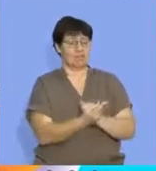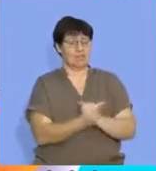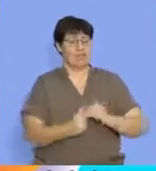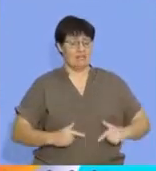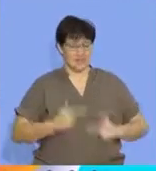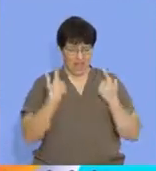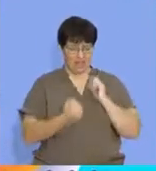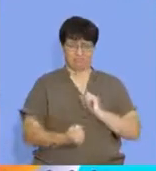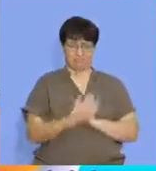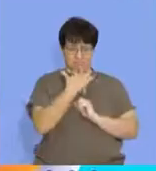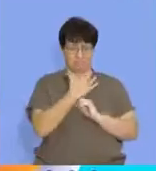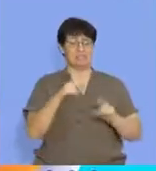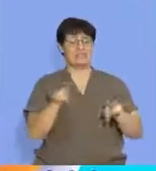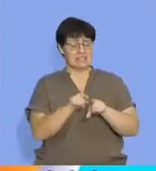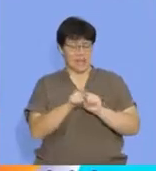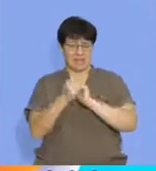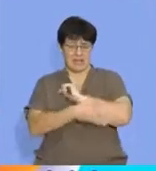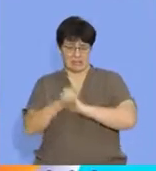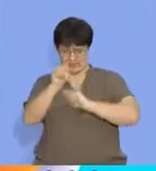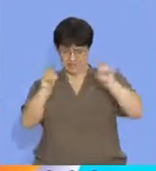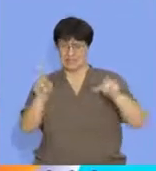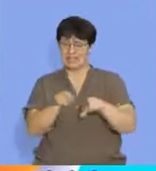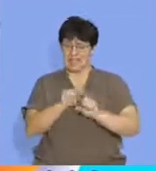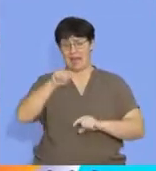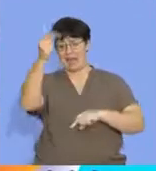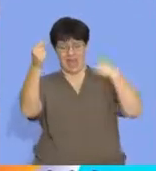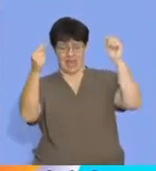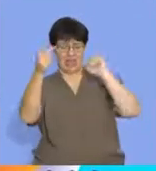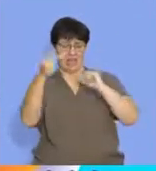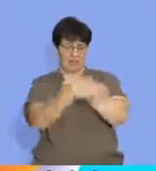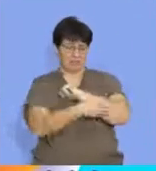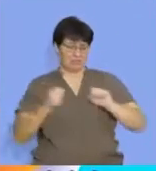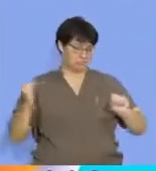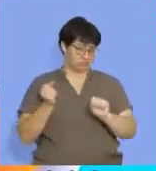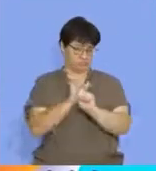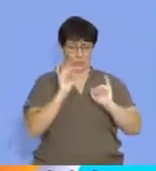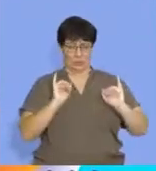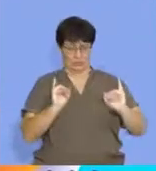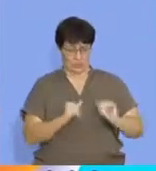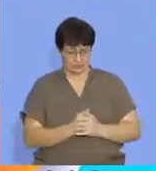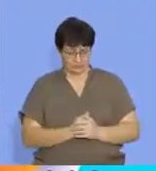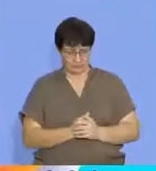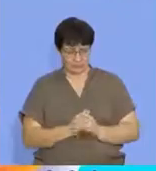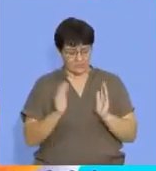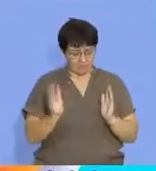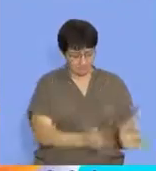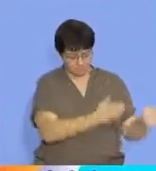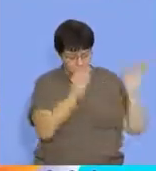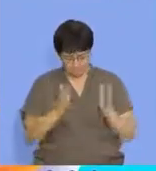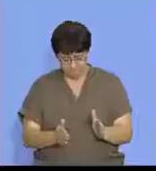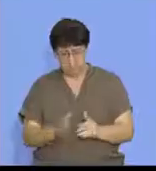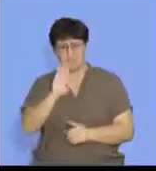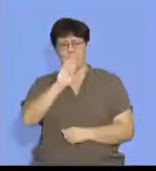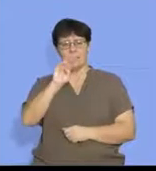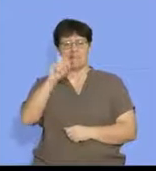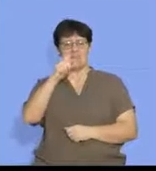impact right on our country and other countries. So after viruses, we looked at the concept of what a bacteria